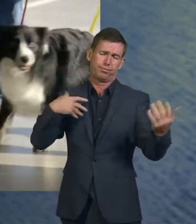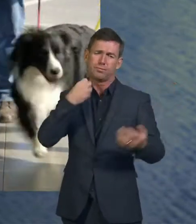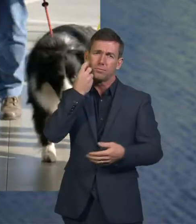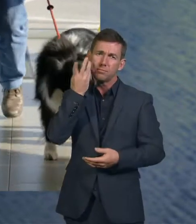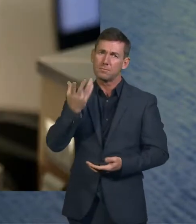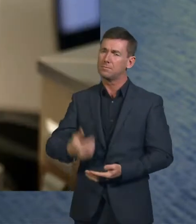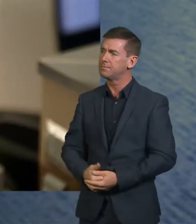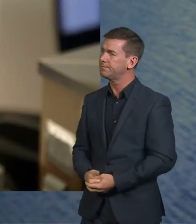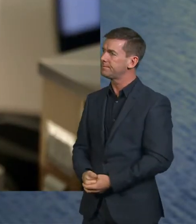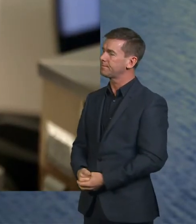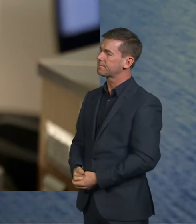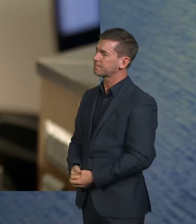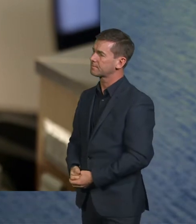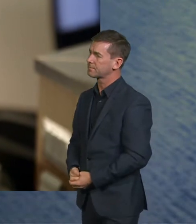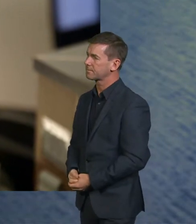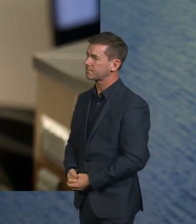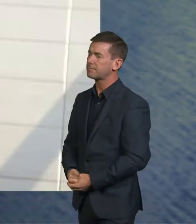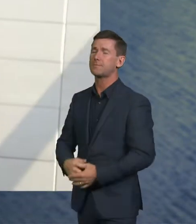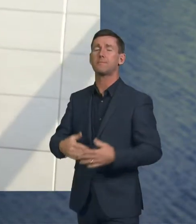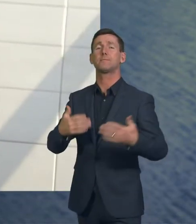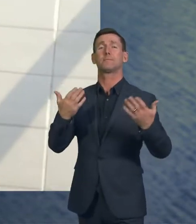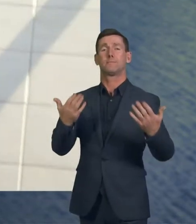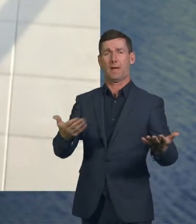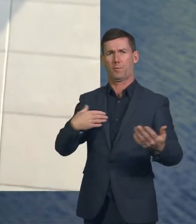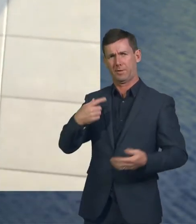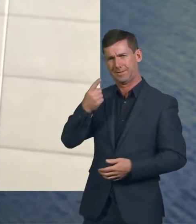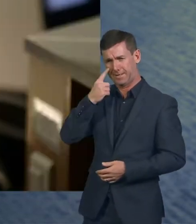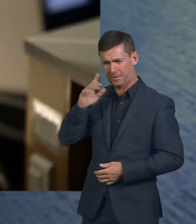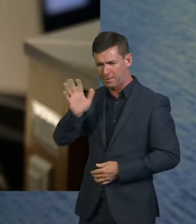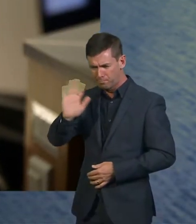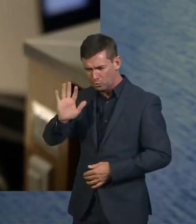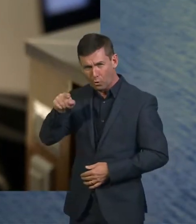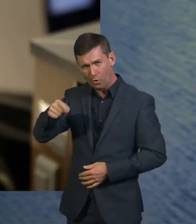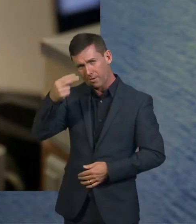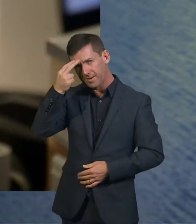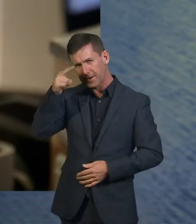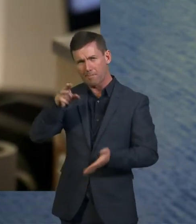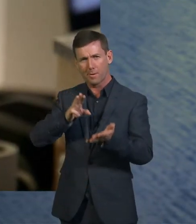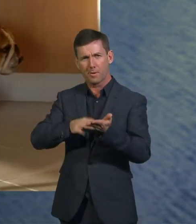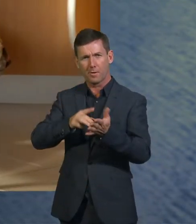Or is it? Because it's time to say bonjour to Maurice. Maurice.